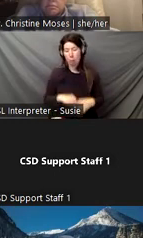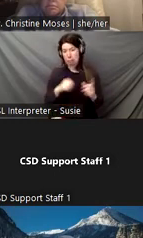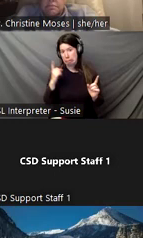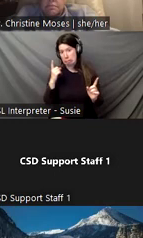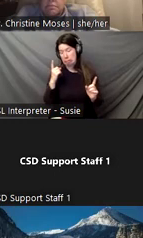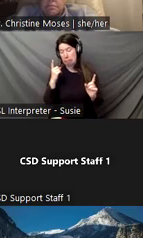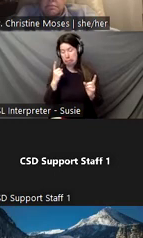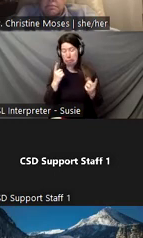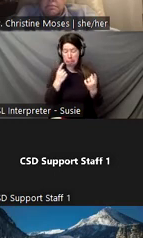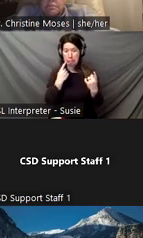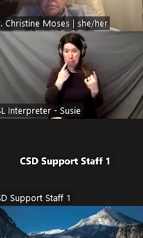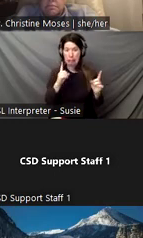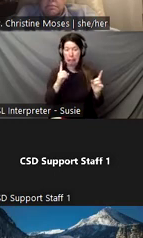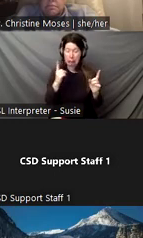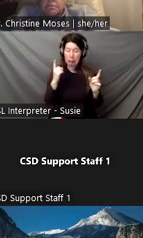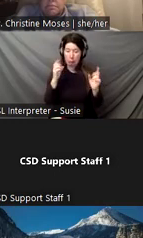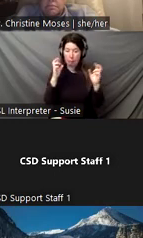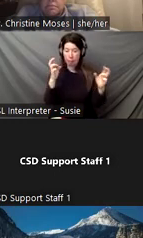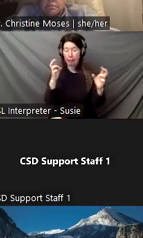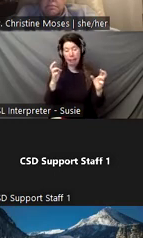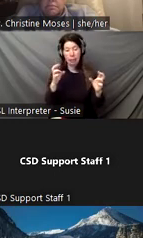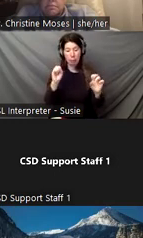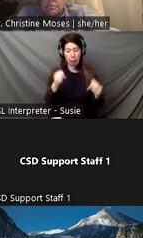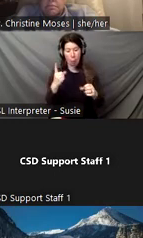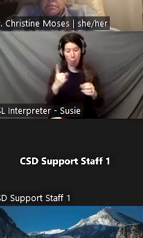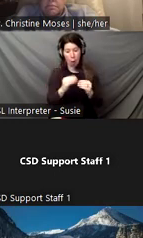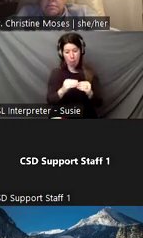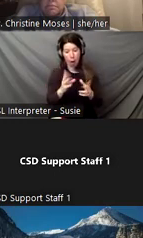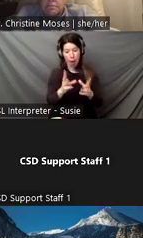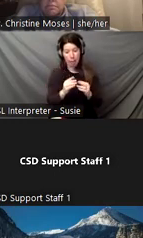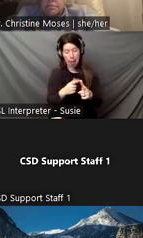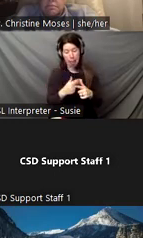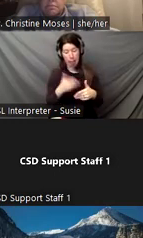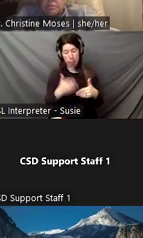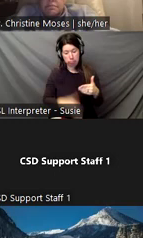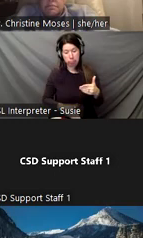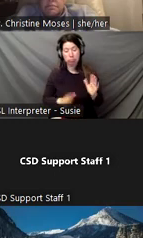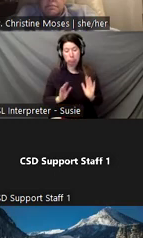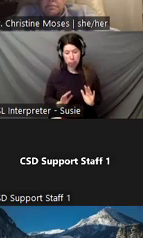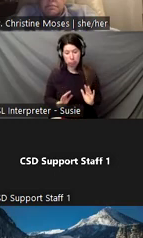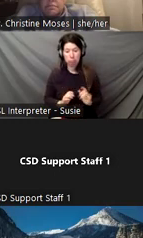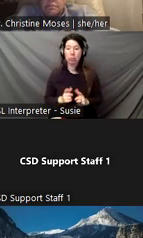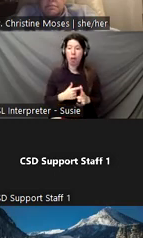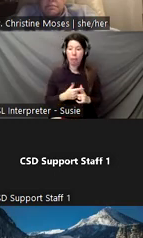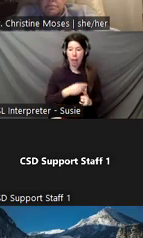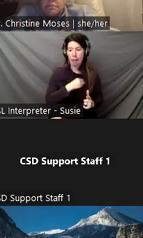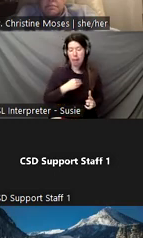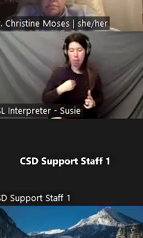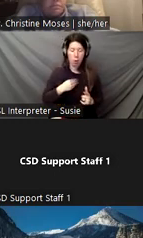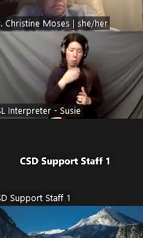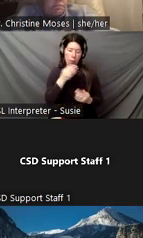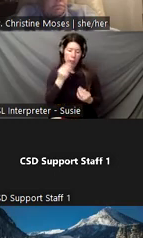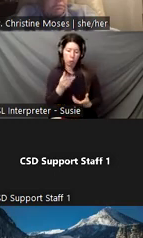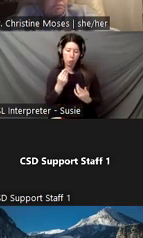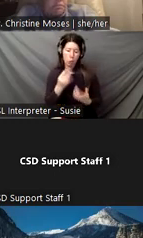that timeline right now. And if there are any updates to that, members will certainly be informed of any updates to the